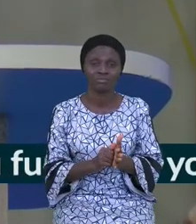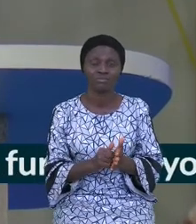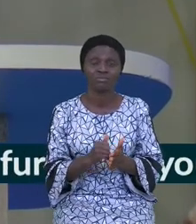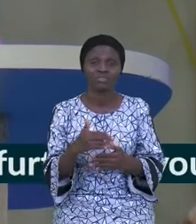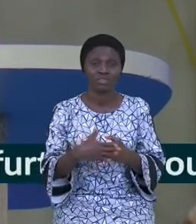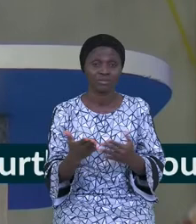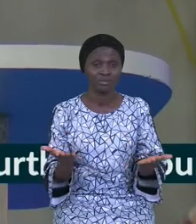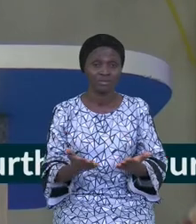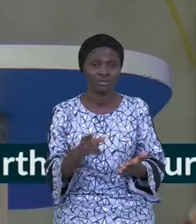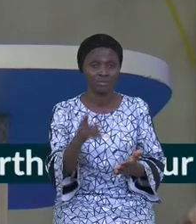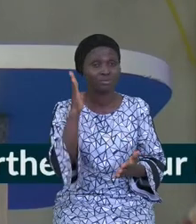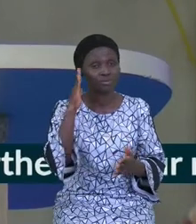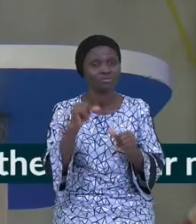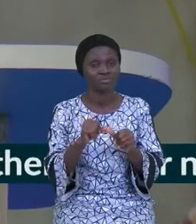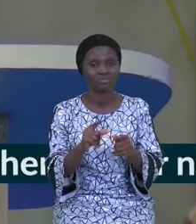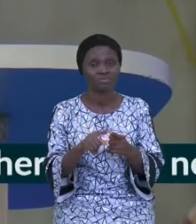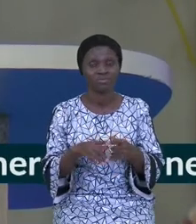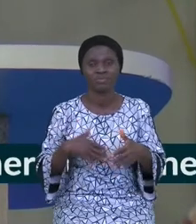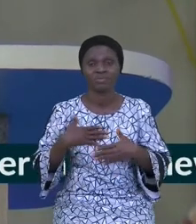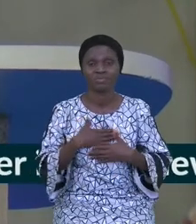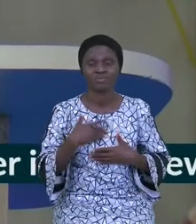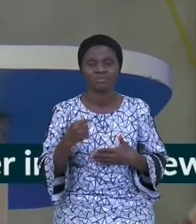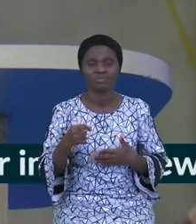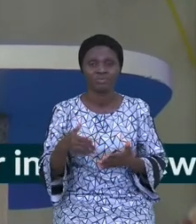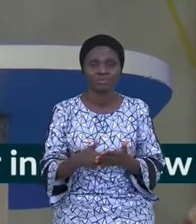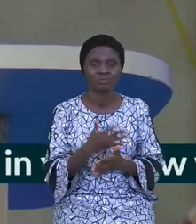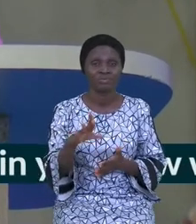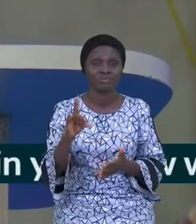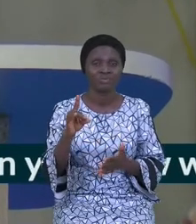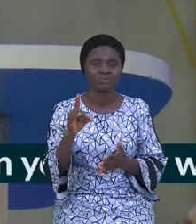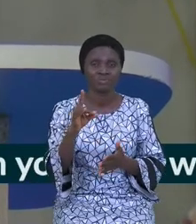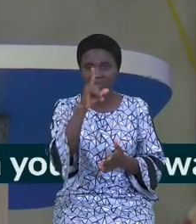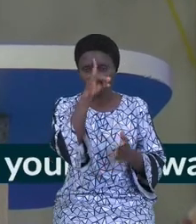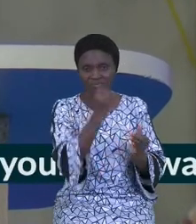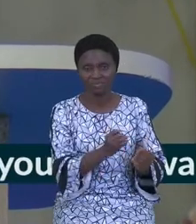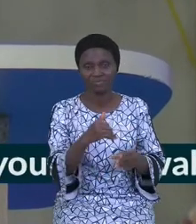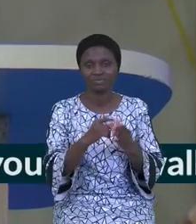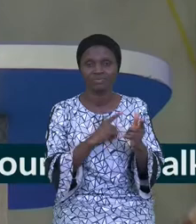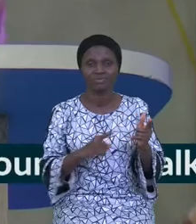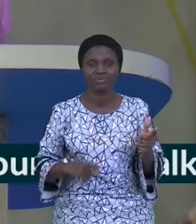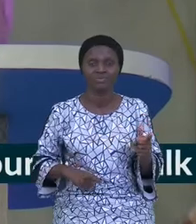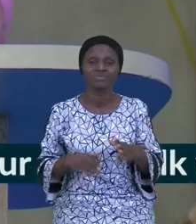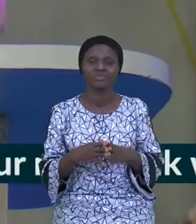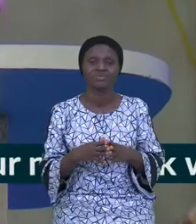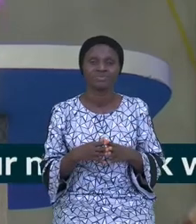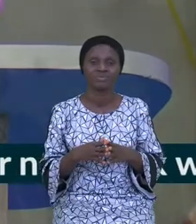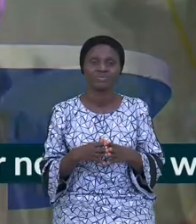continue to enjoy the newfound faith in the Lord. I'm waiting for you.